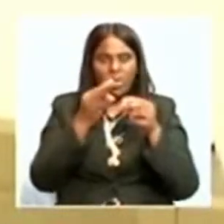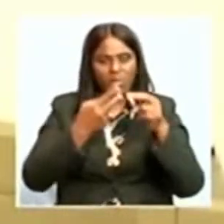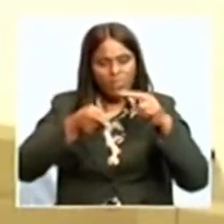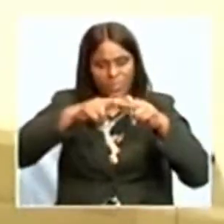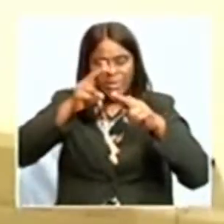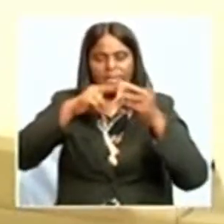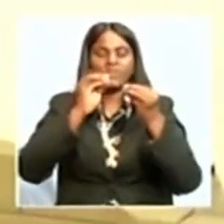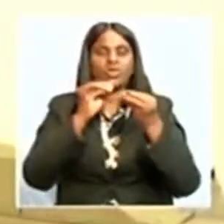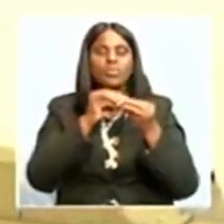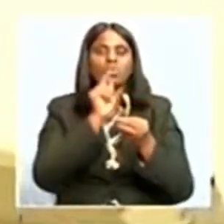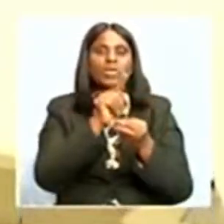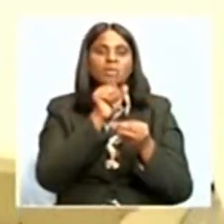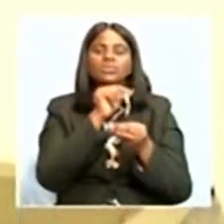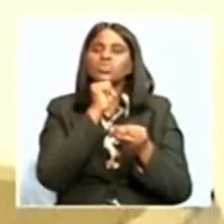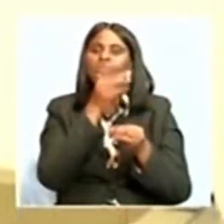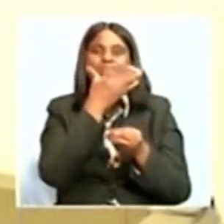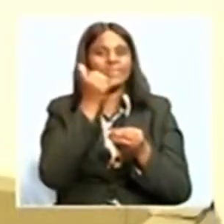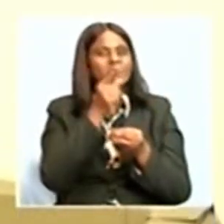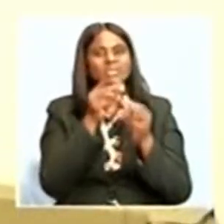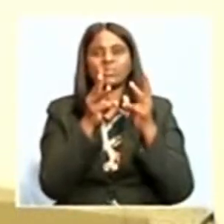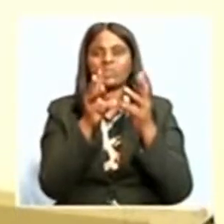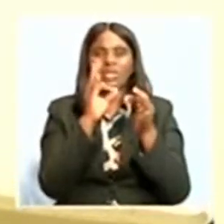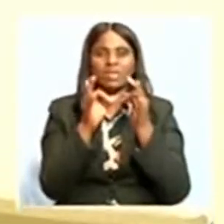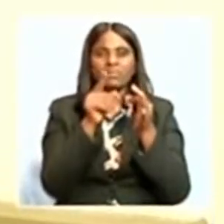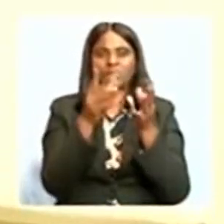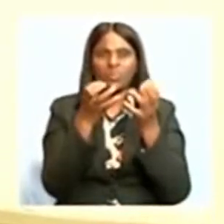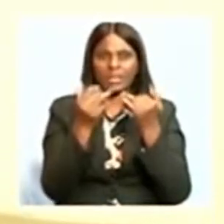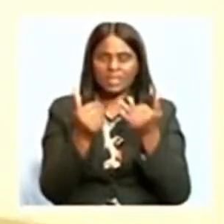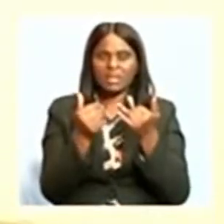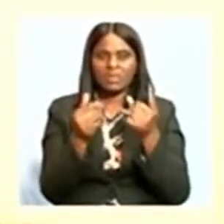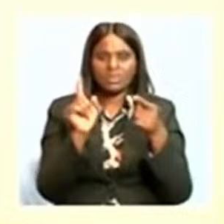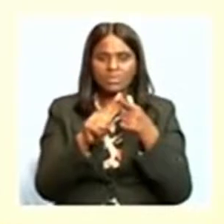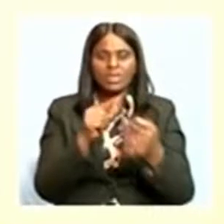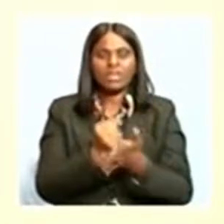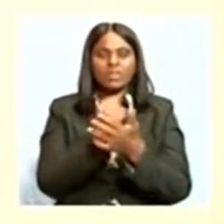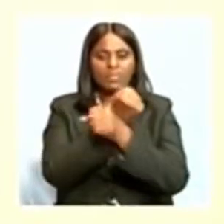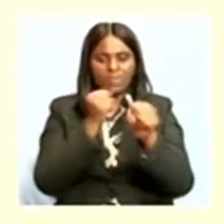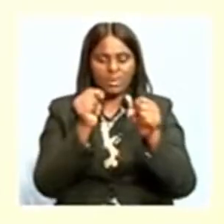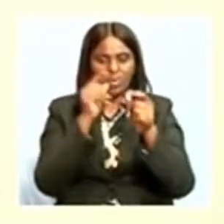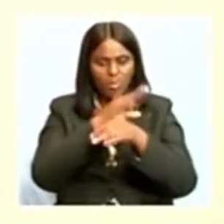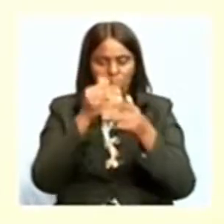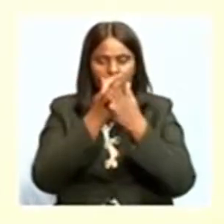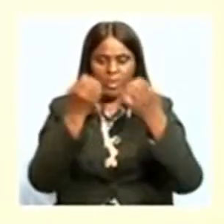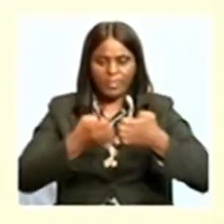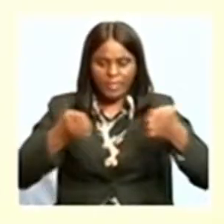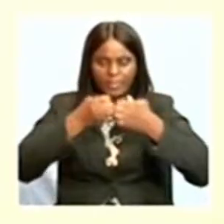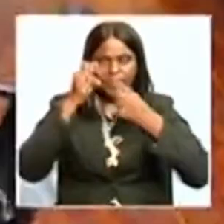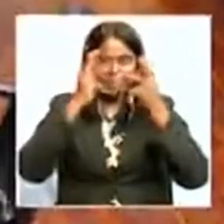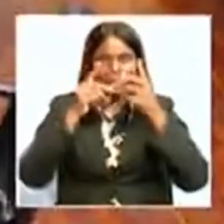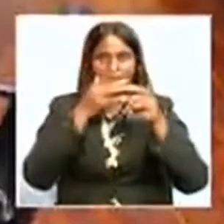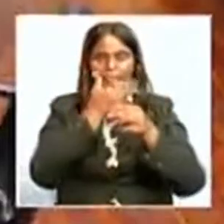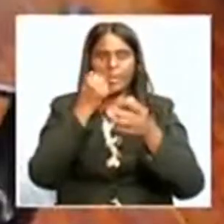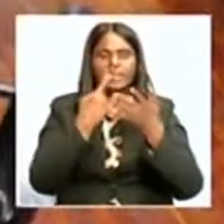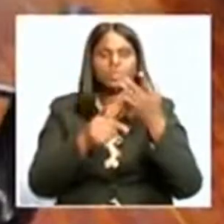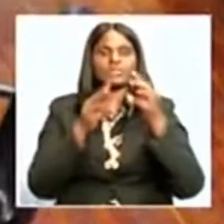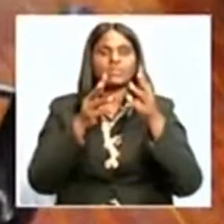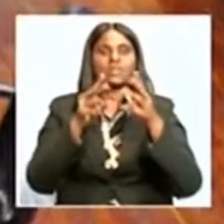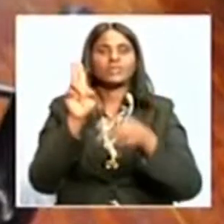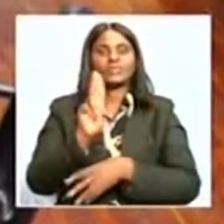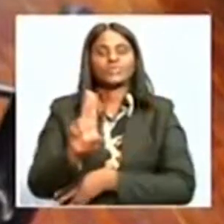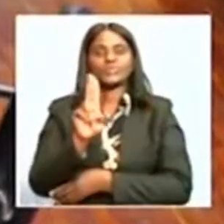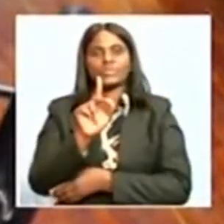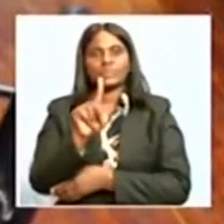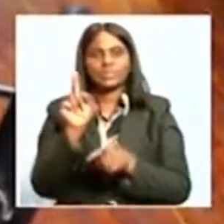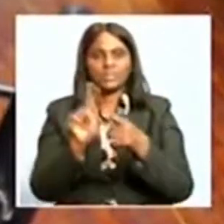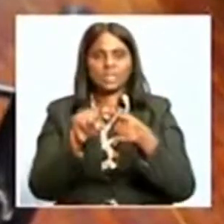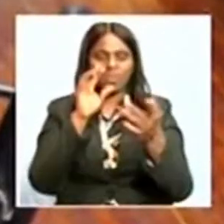increasing duty is not the best. If you want to address environmental concerns, the best route to use is